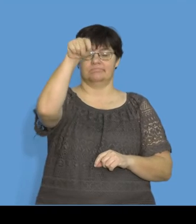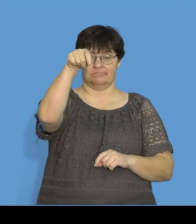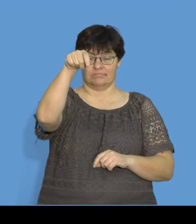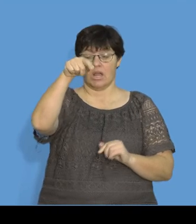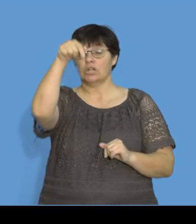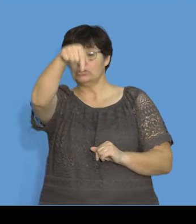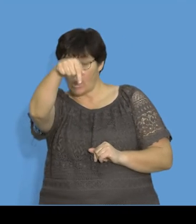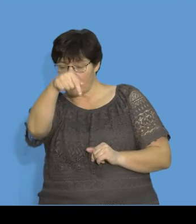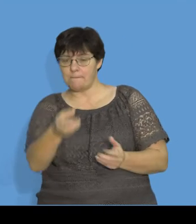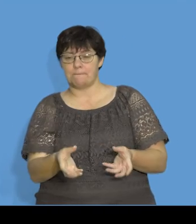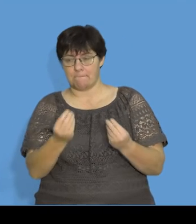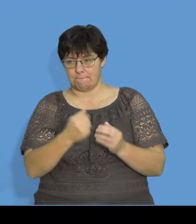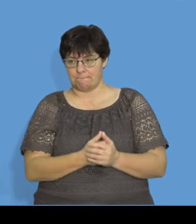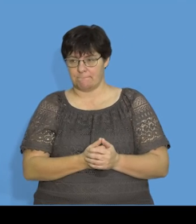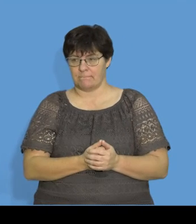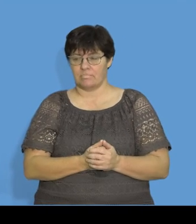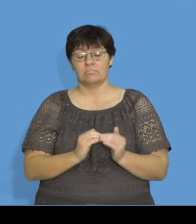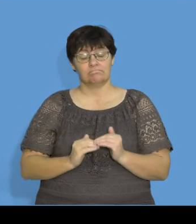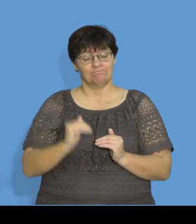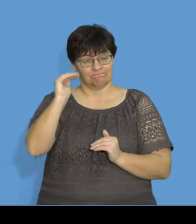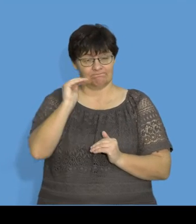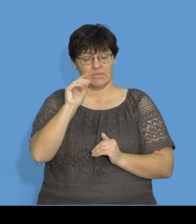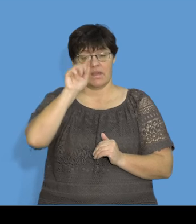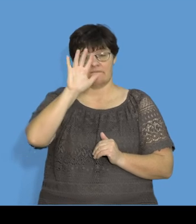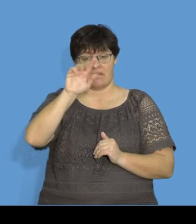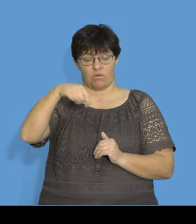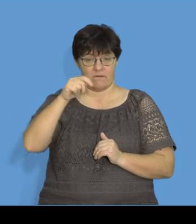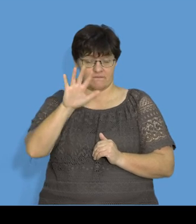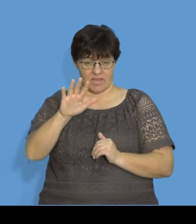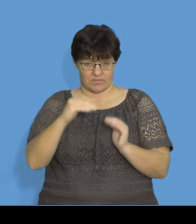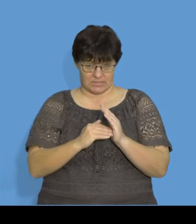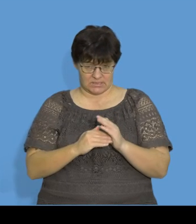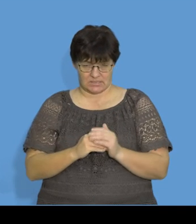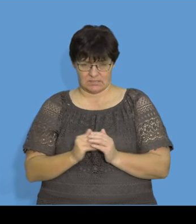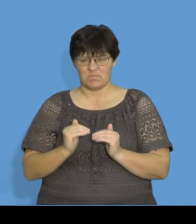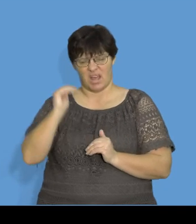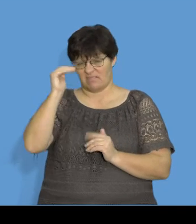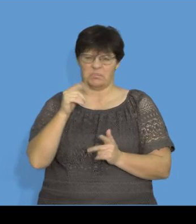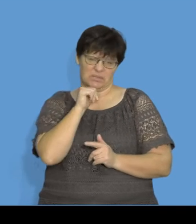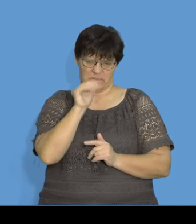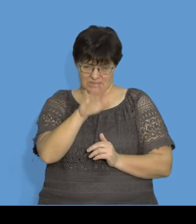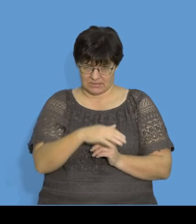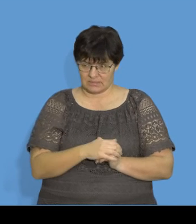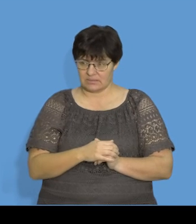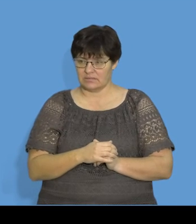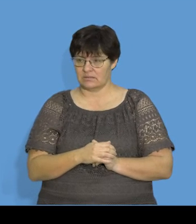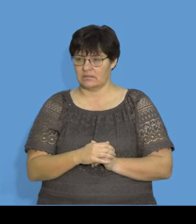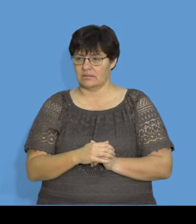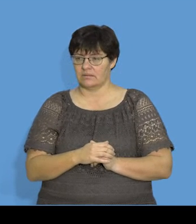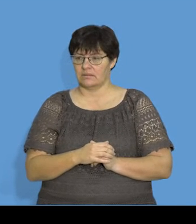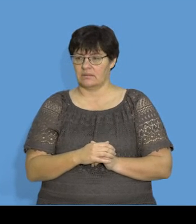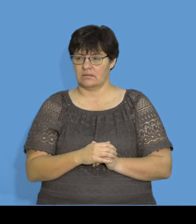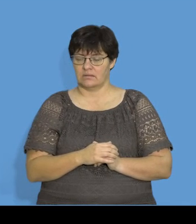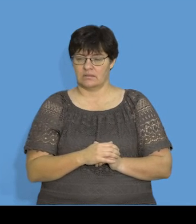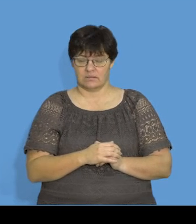stairs. They're saying the vertical height is 5.5 meters. Sounds quite high, but we'll go with it. And